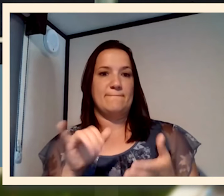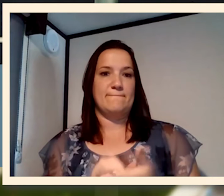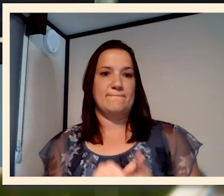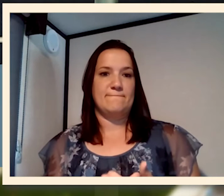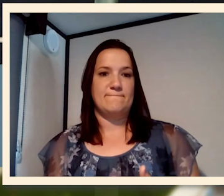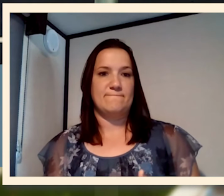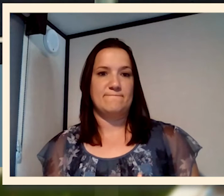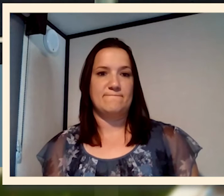to 70 hours you a week. You're not going to see them very much. They just need a safe place to sleep. And so if you're interested in